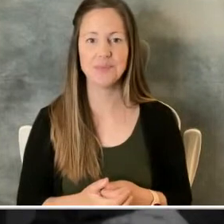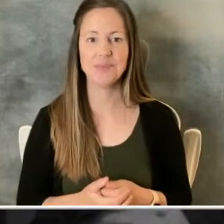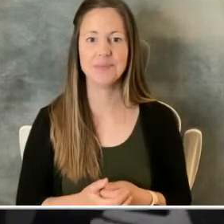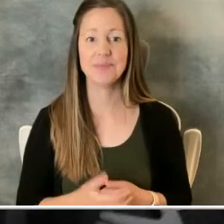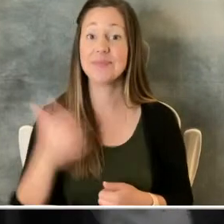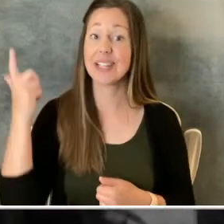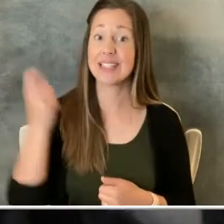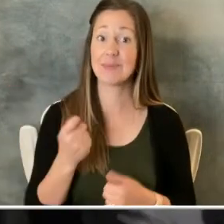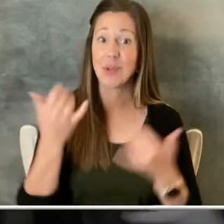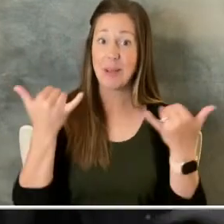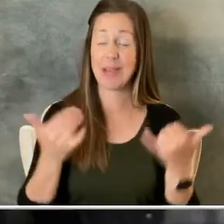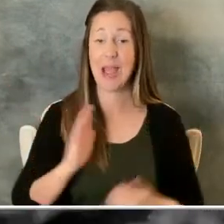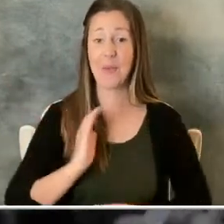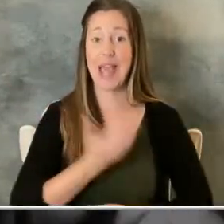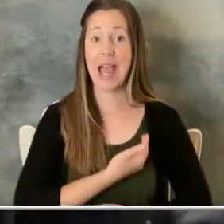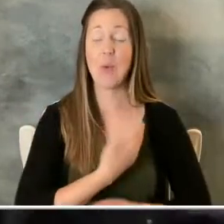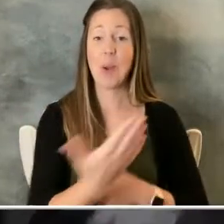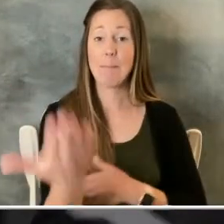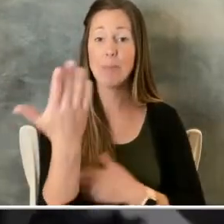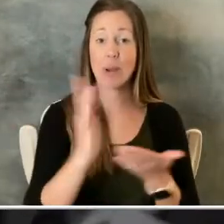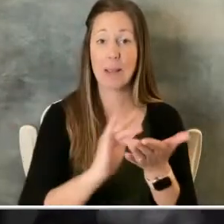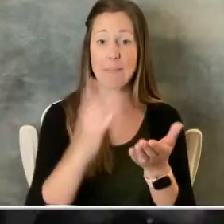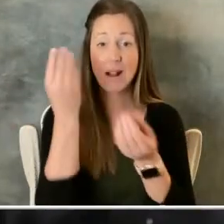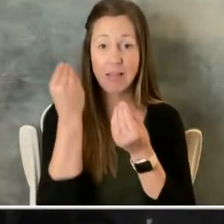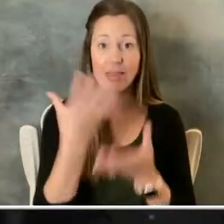Subscribe to our morning medical update and Open